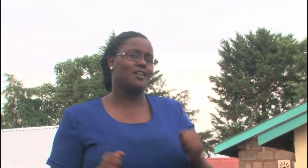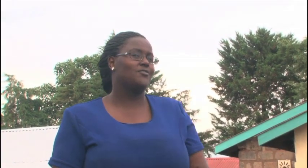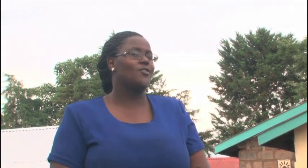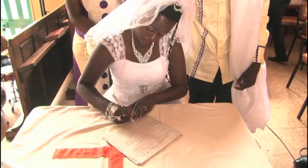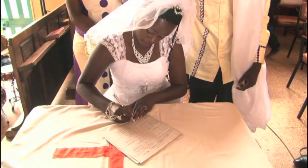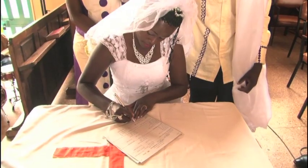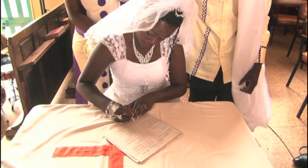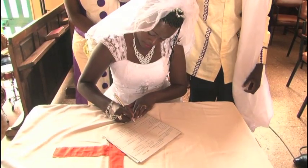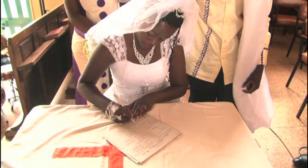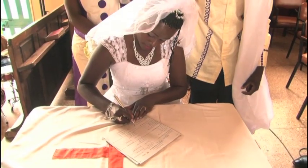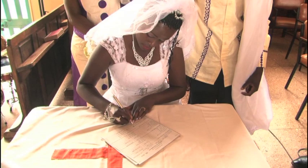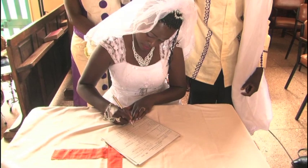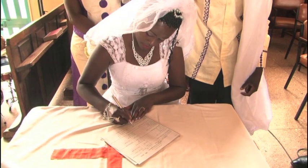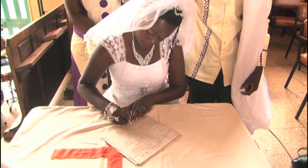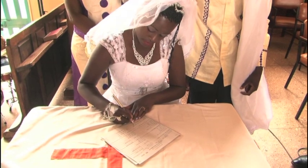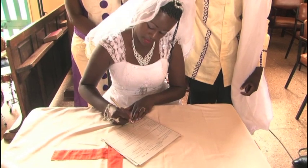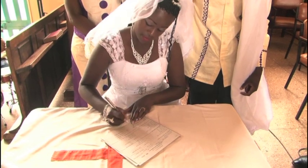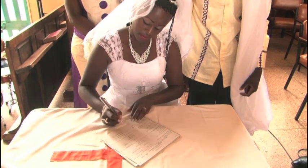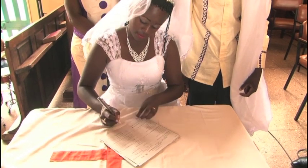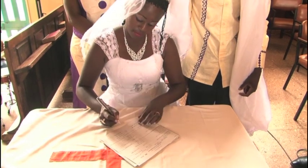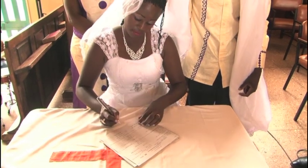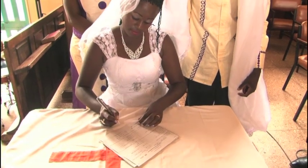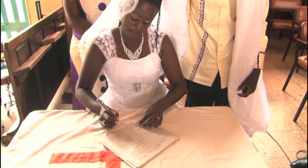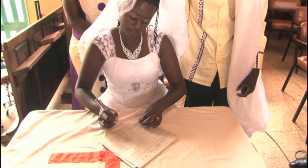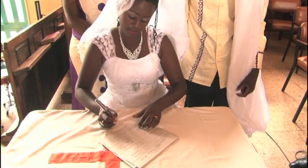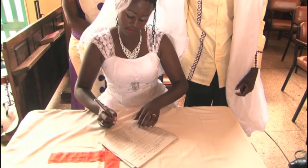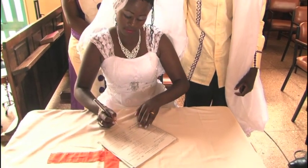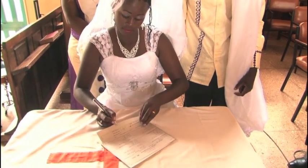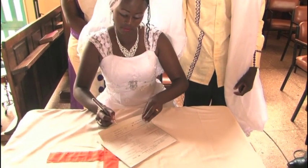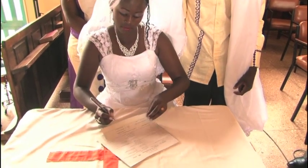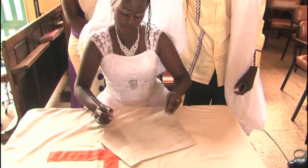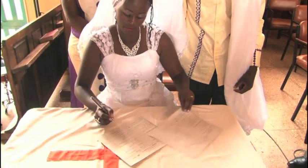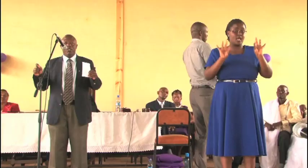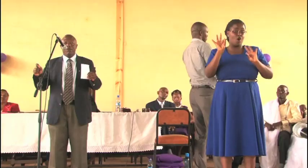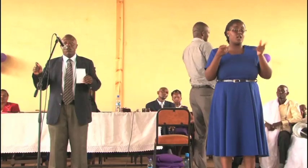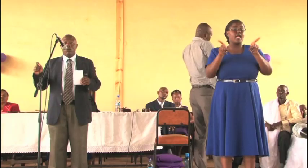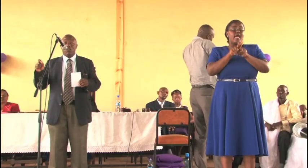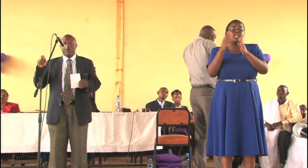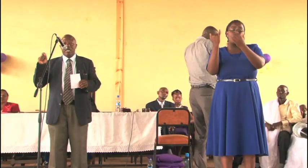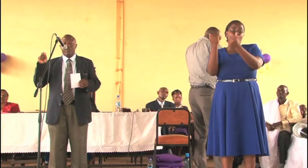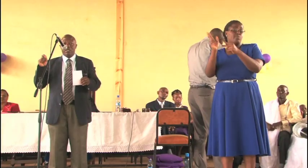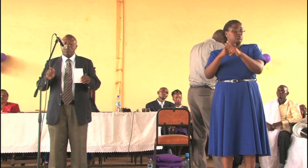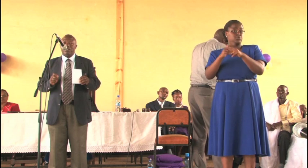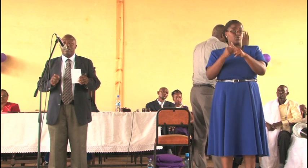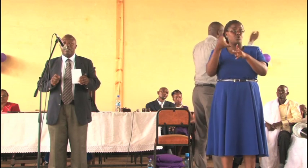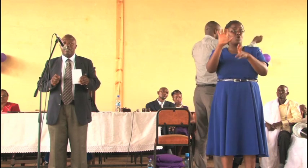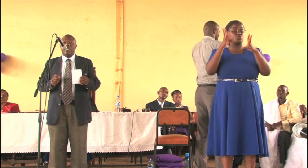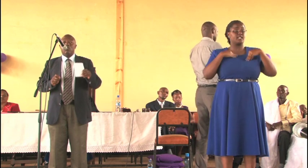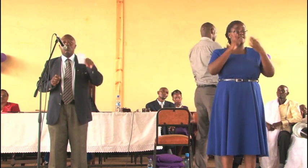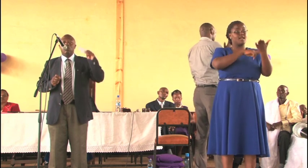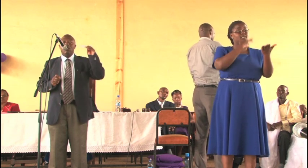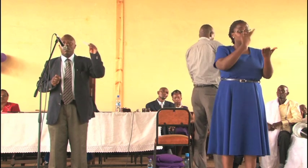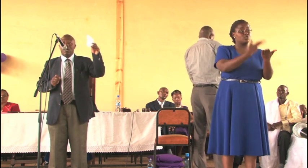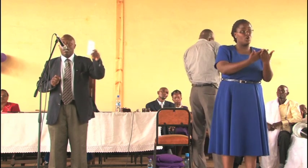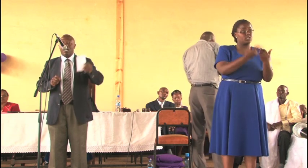wanting to have for quite a long time. The deaf church has been there for like about, it's celebrating the 17th